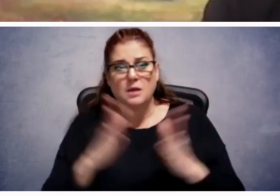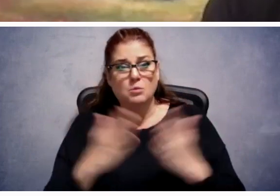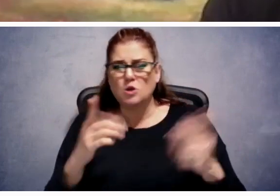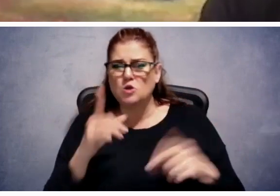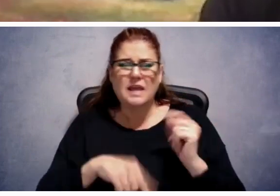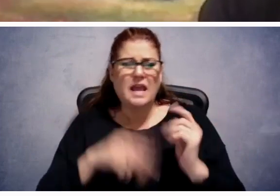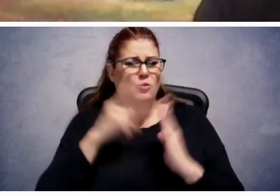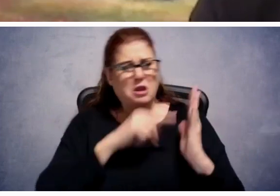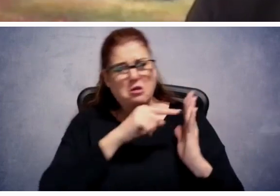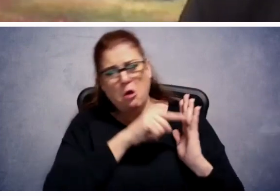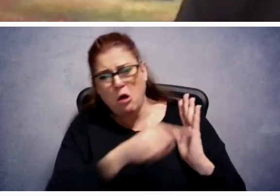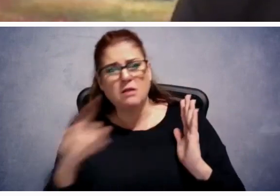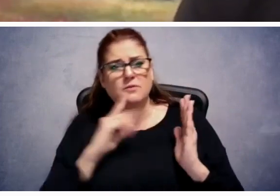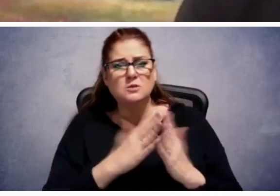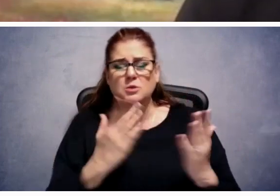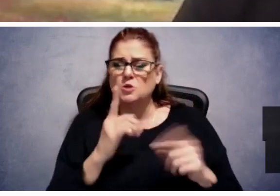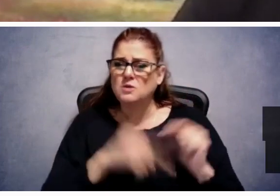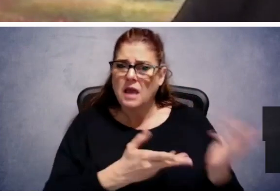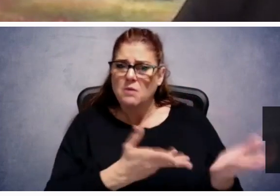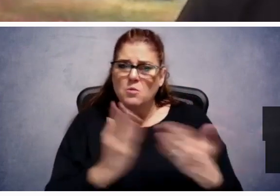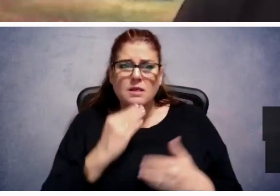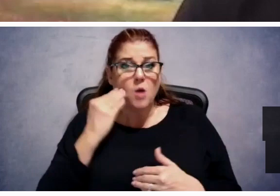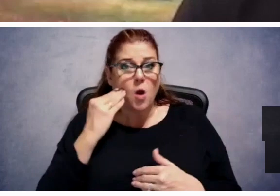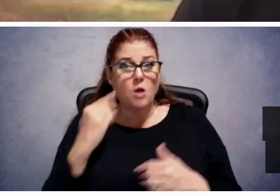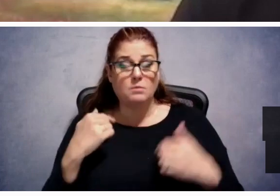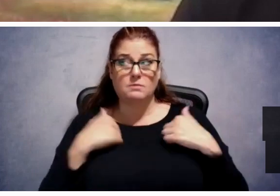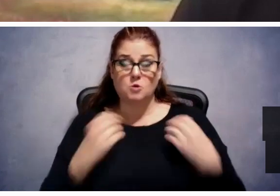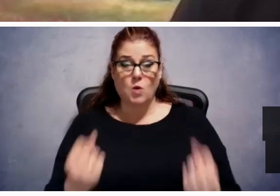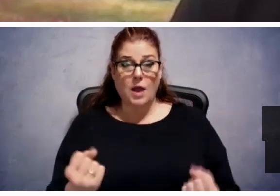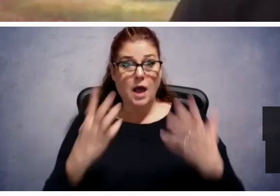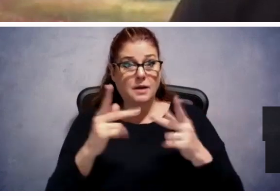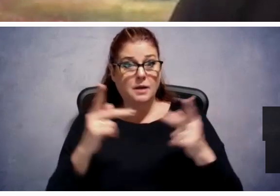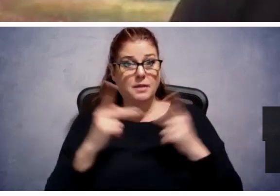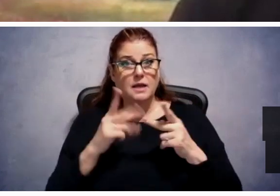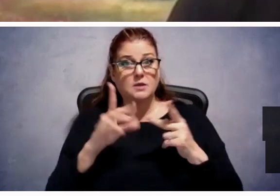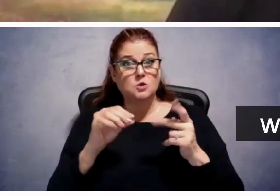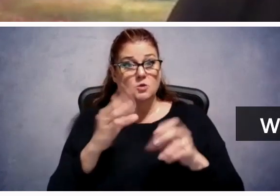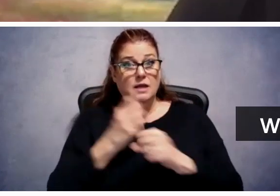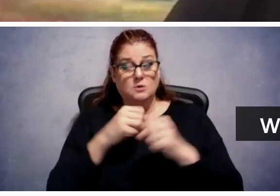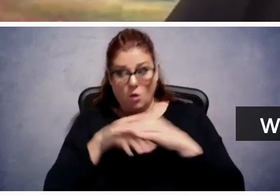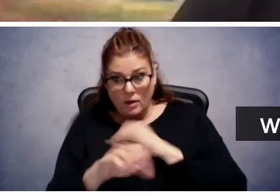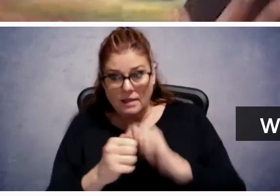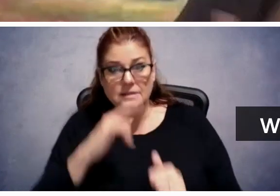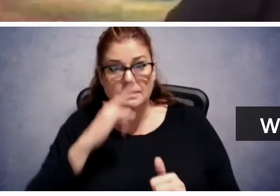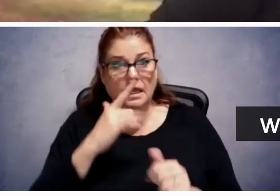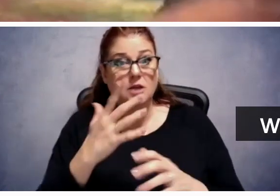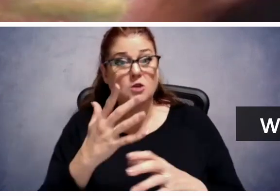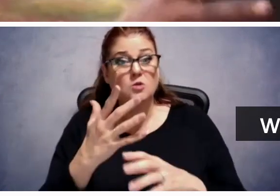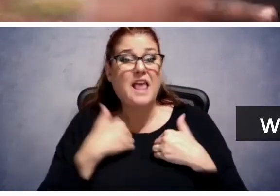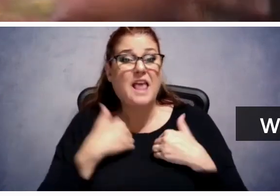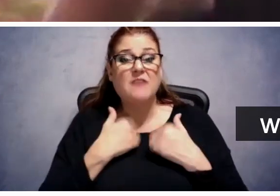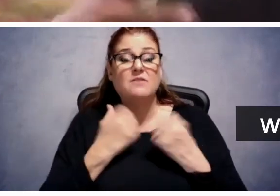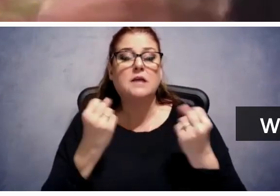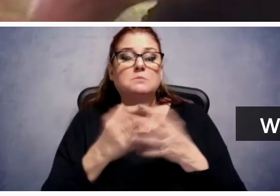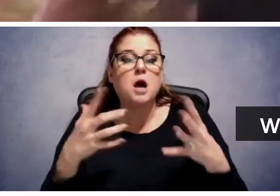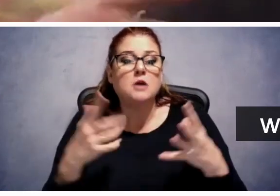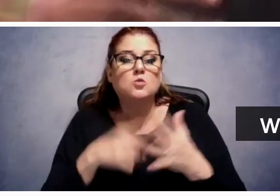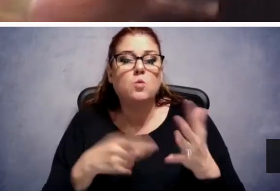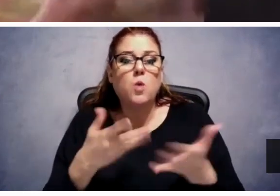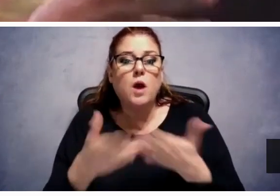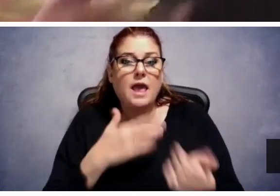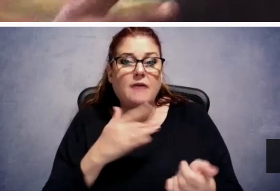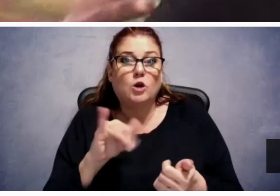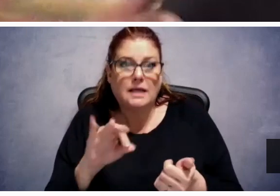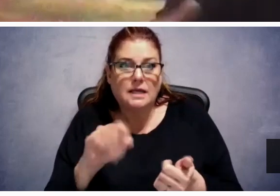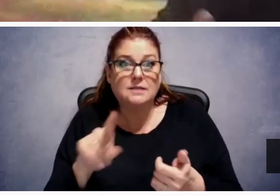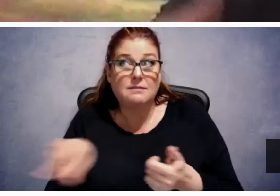can't read all those books. You can't take those books. And so how many places do you get to go as a kid where you can have as much of whatever it is